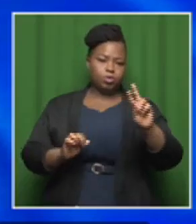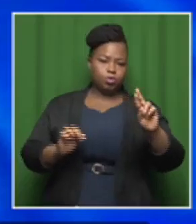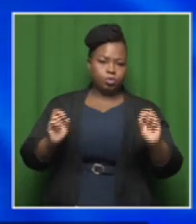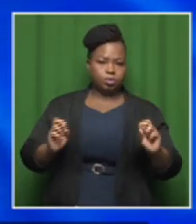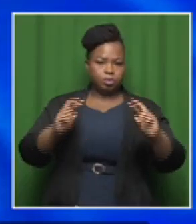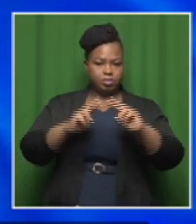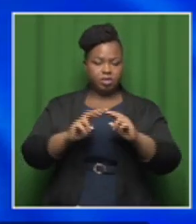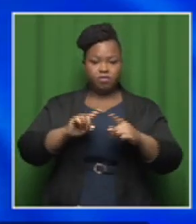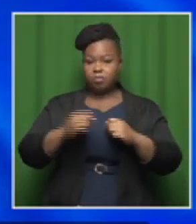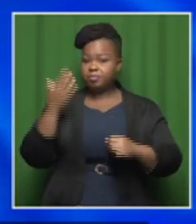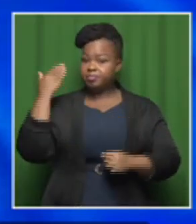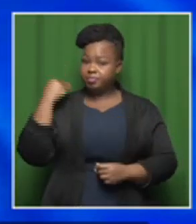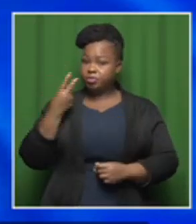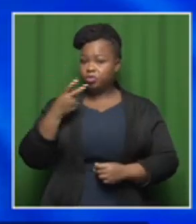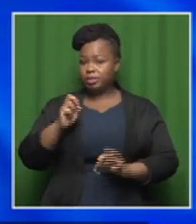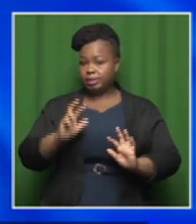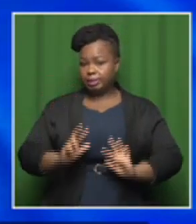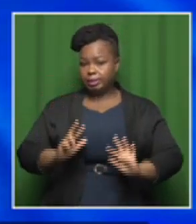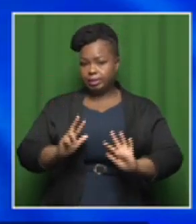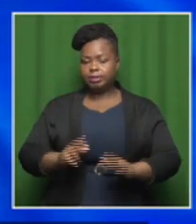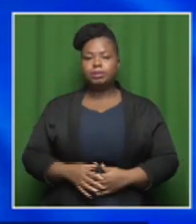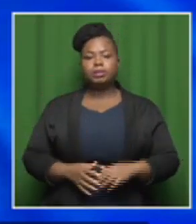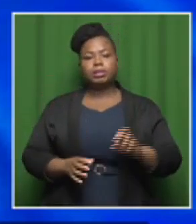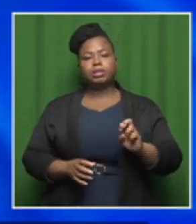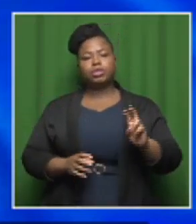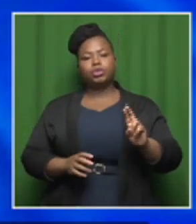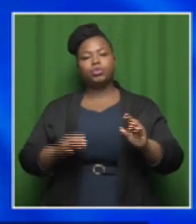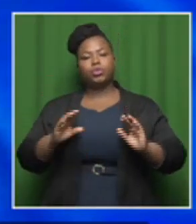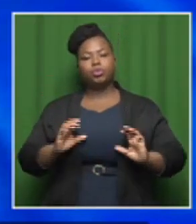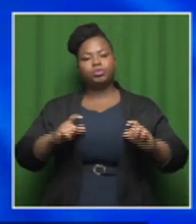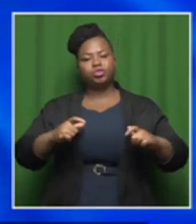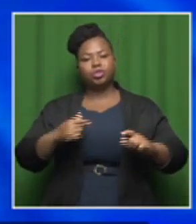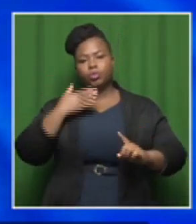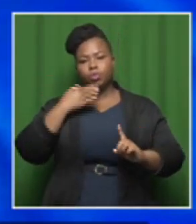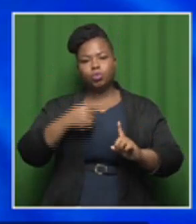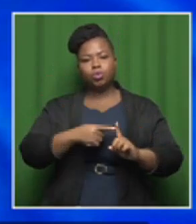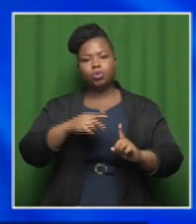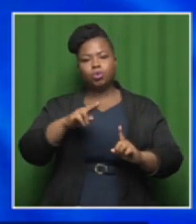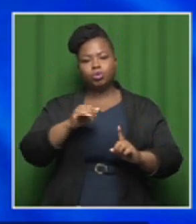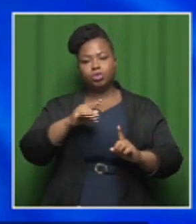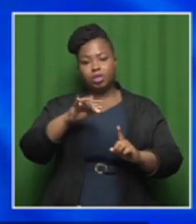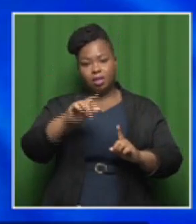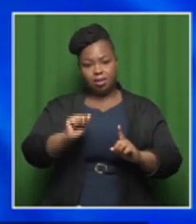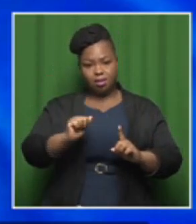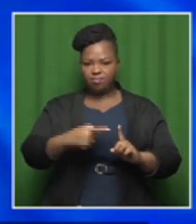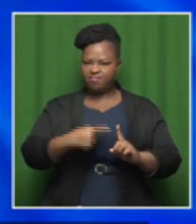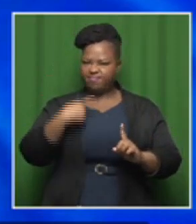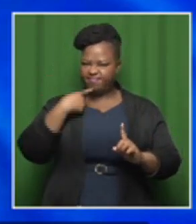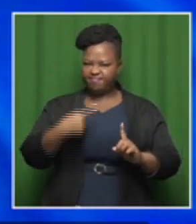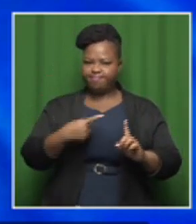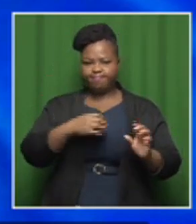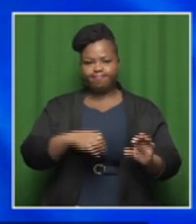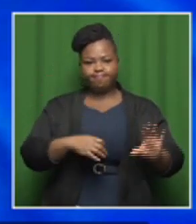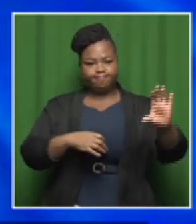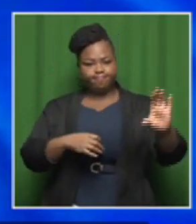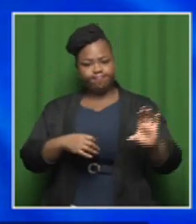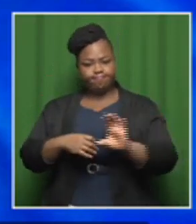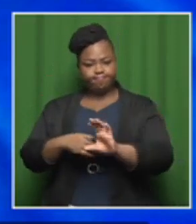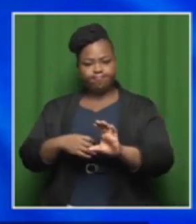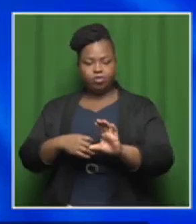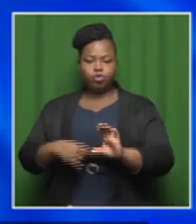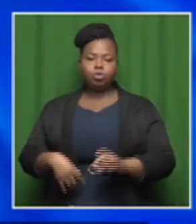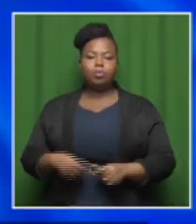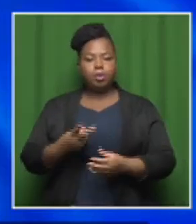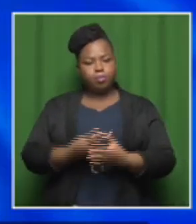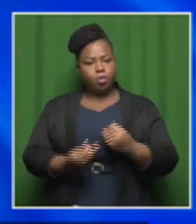since 2018. European Commission President Ursula von der Leyen says the investment is mutually